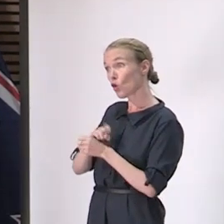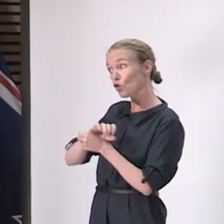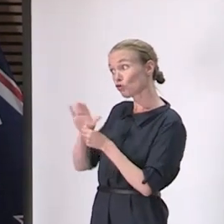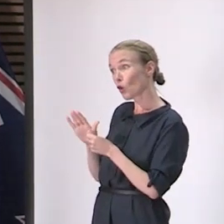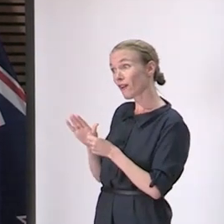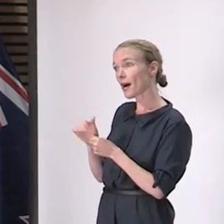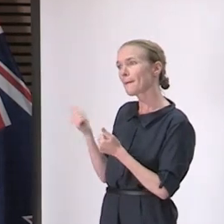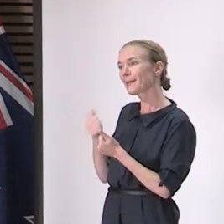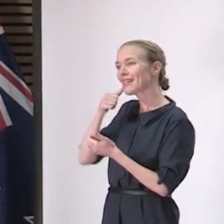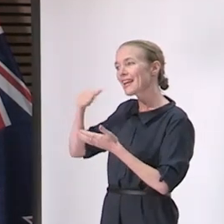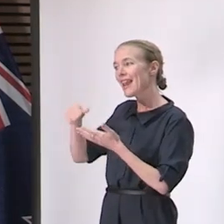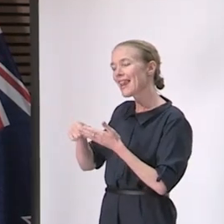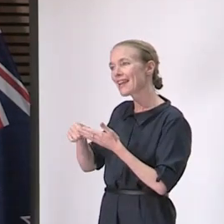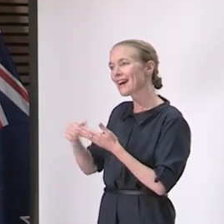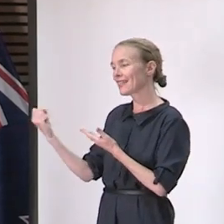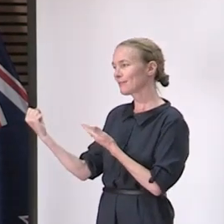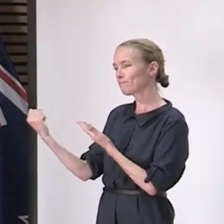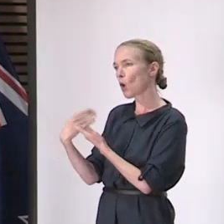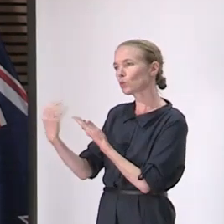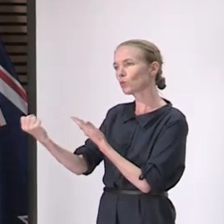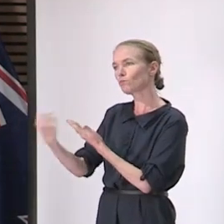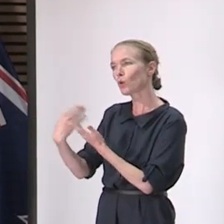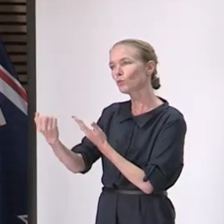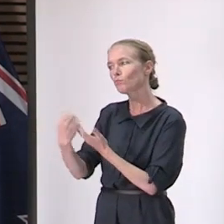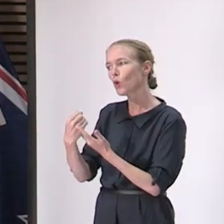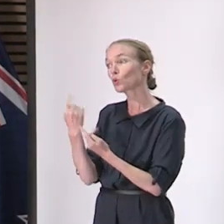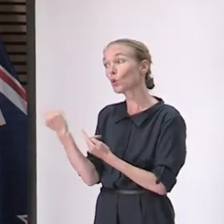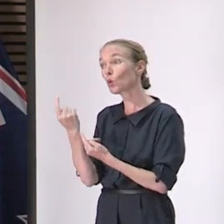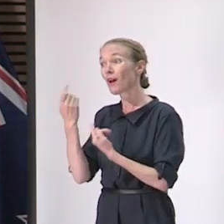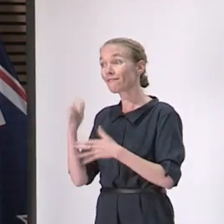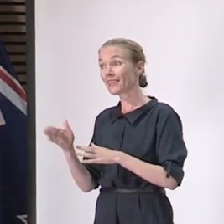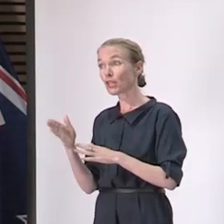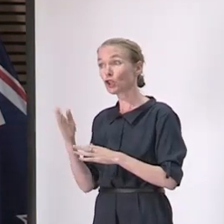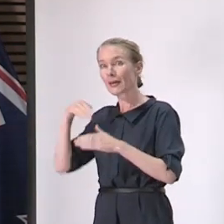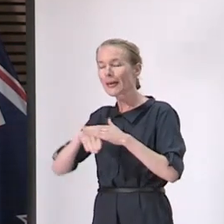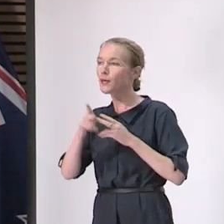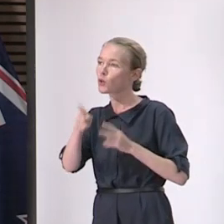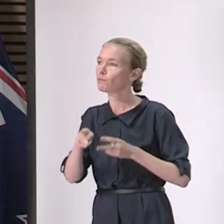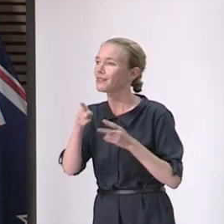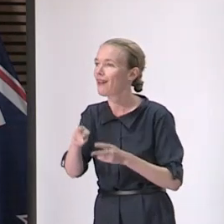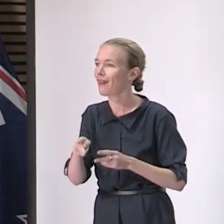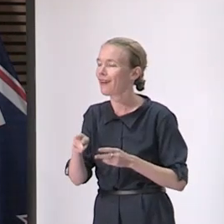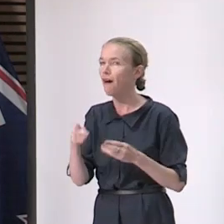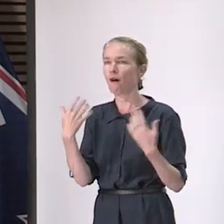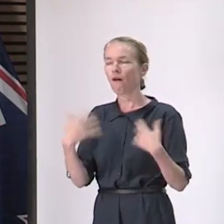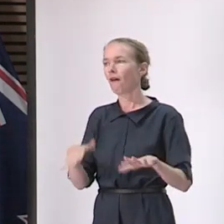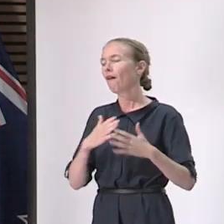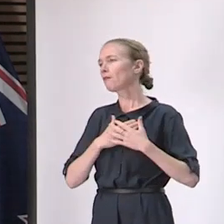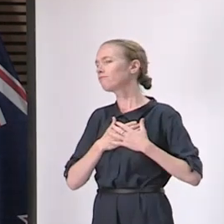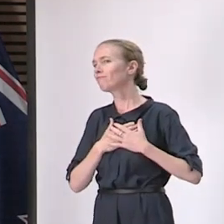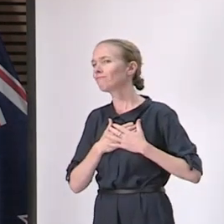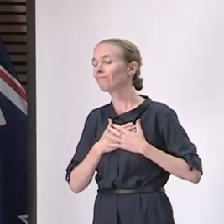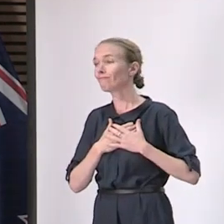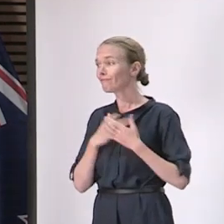to acknowledge the workforce within our system, and I often will get a message saying how kind,